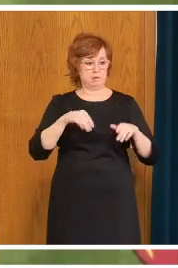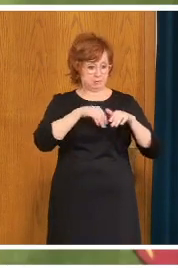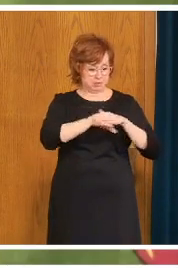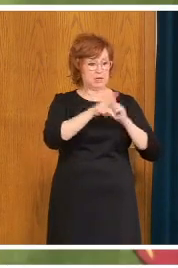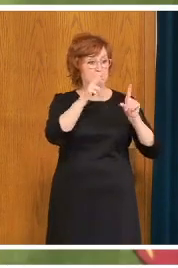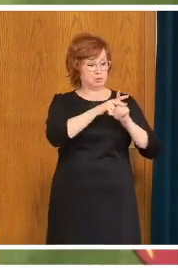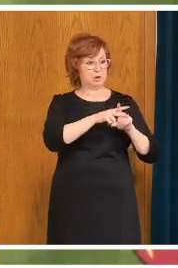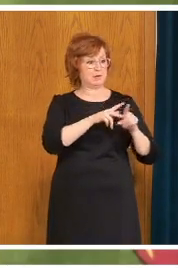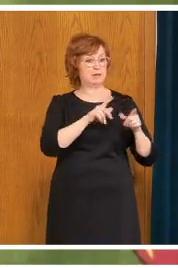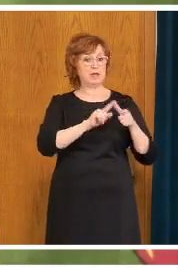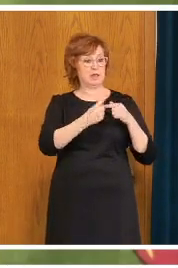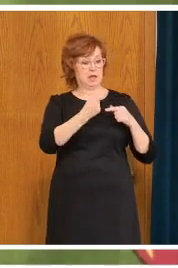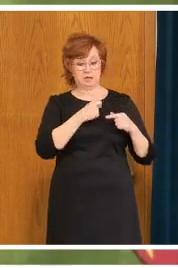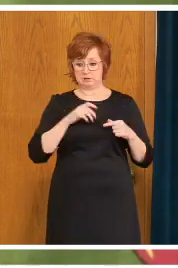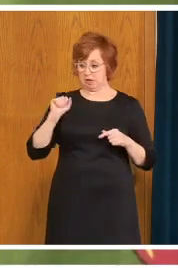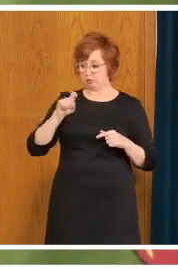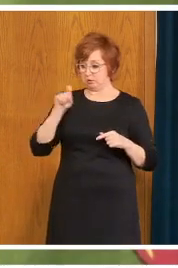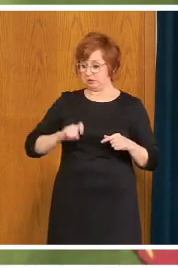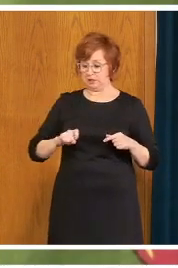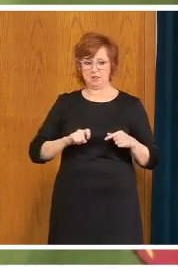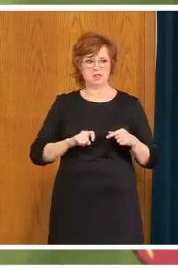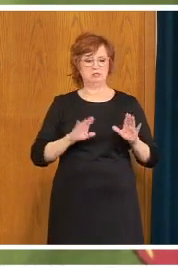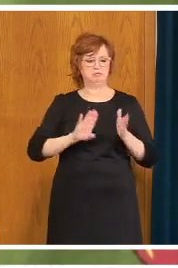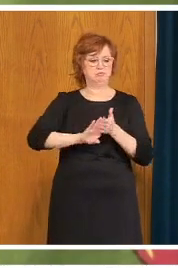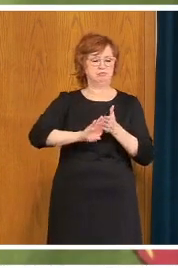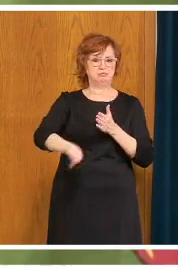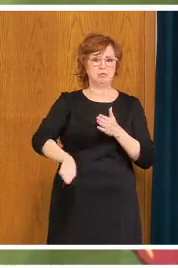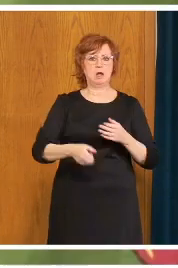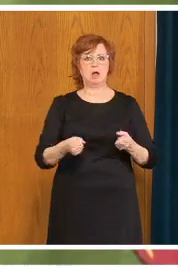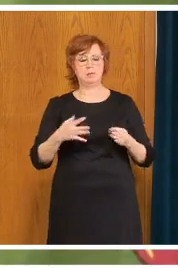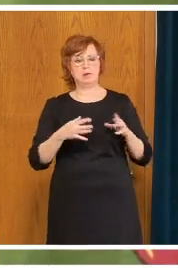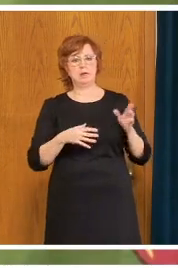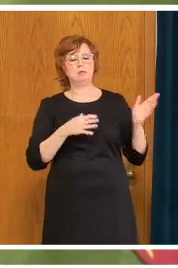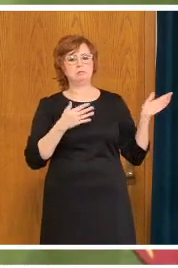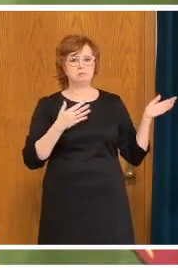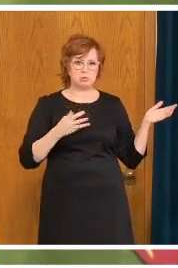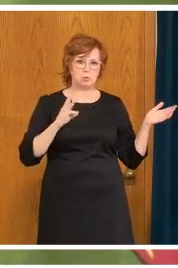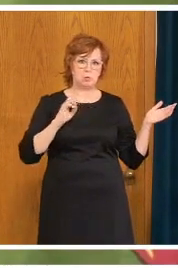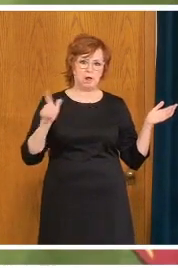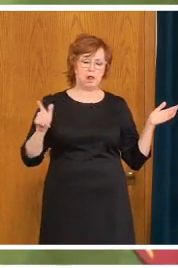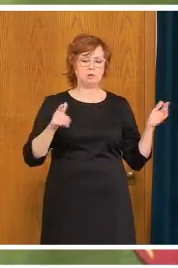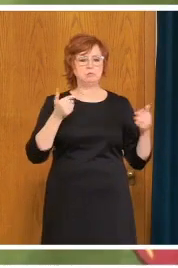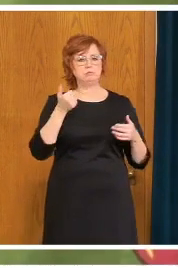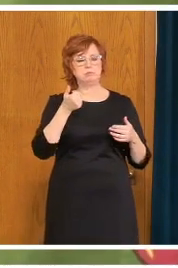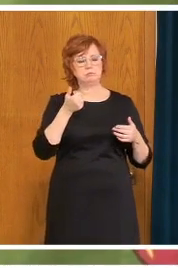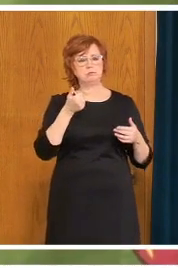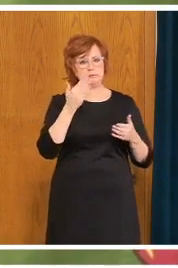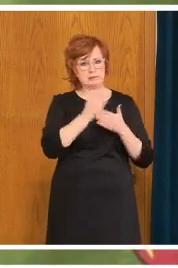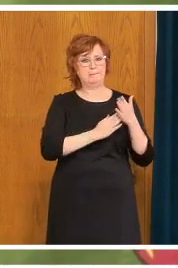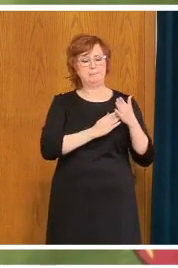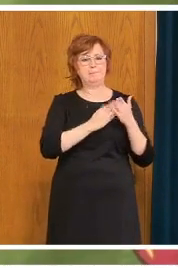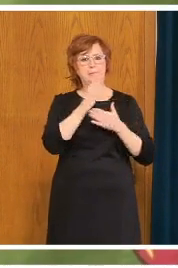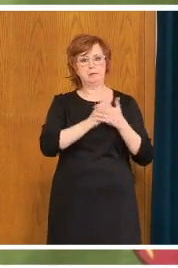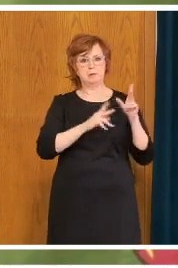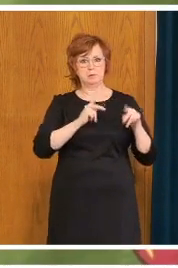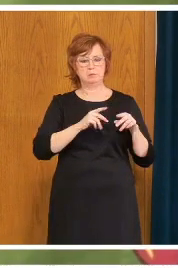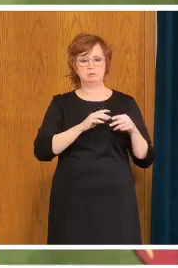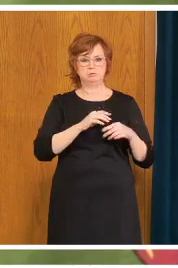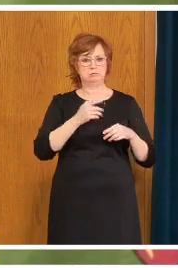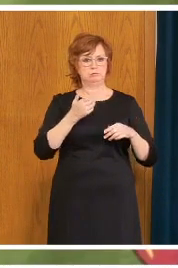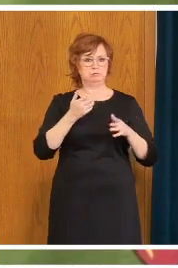appointments because of refusing the AstraZeneca. There are some people that are choosing not to get vaccinated at a specific time